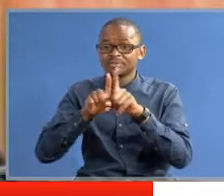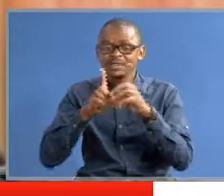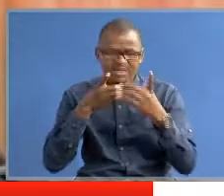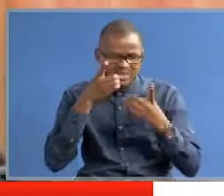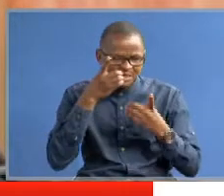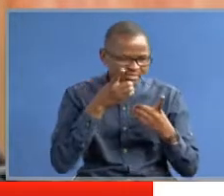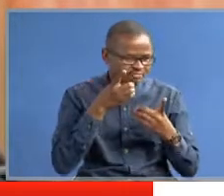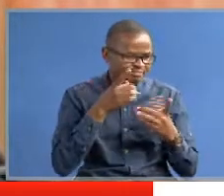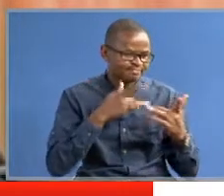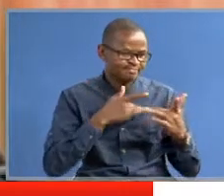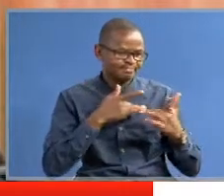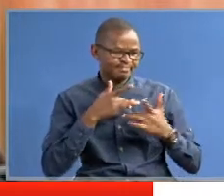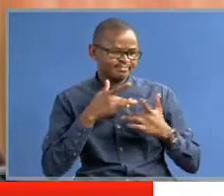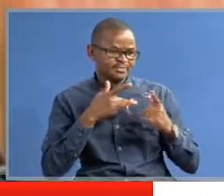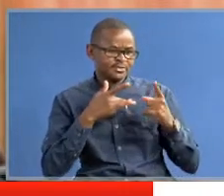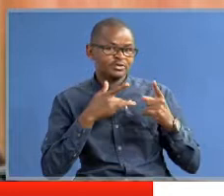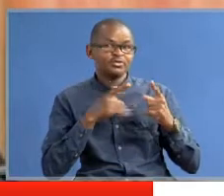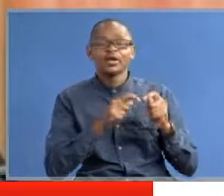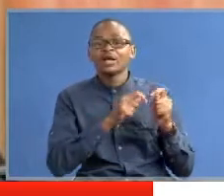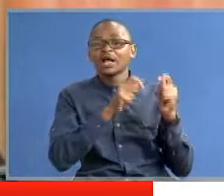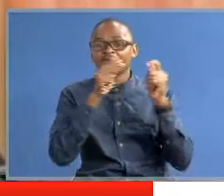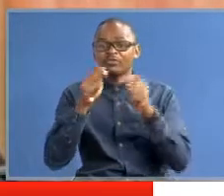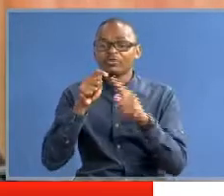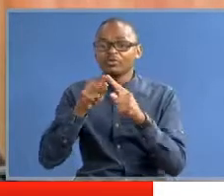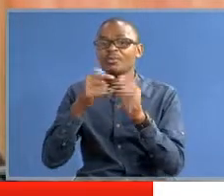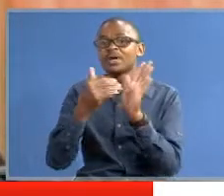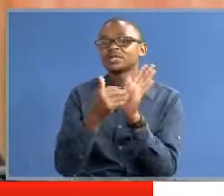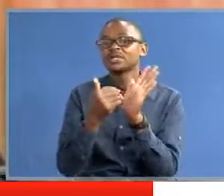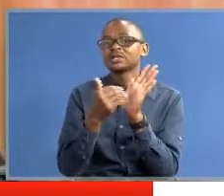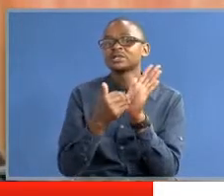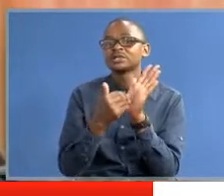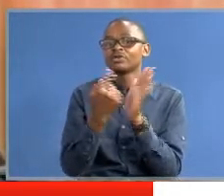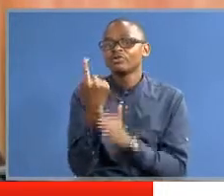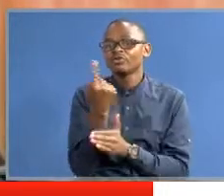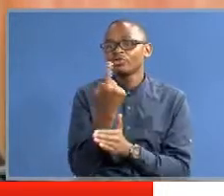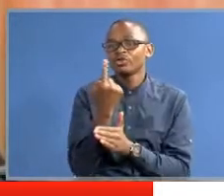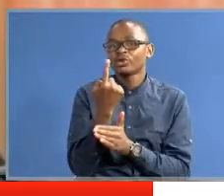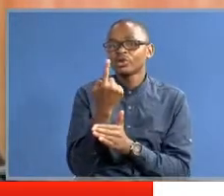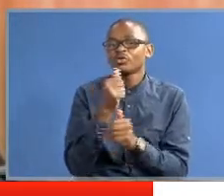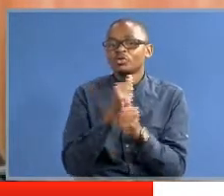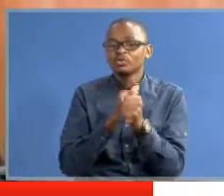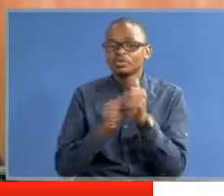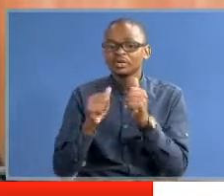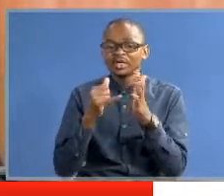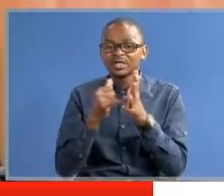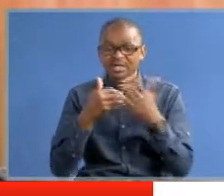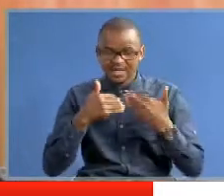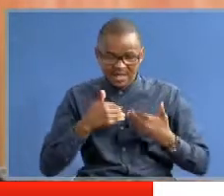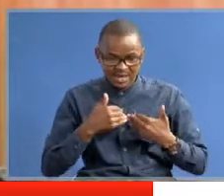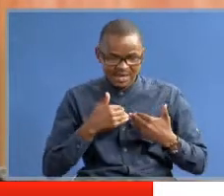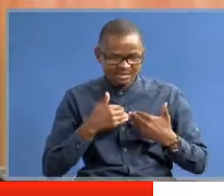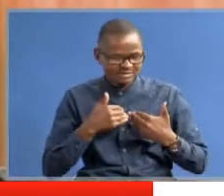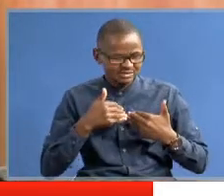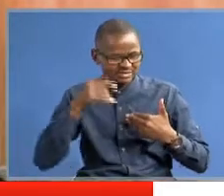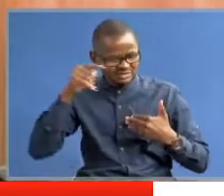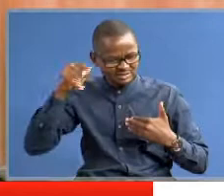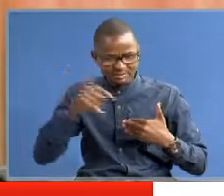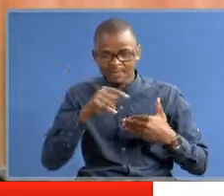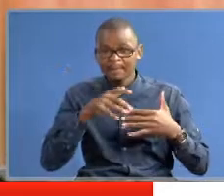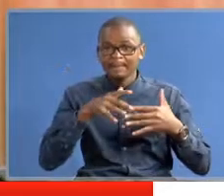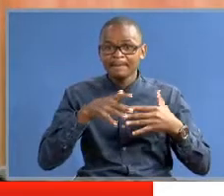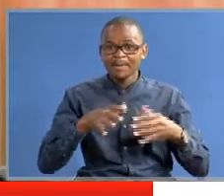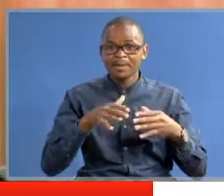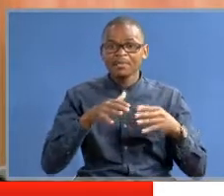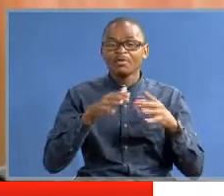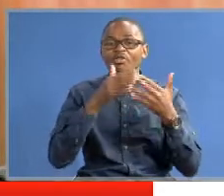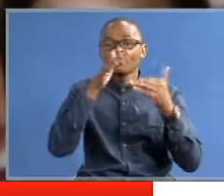and consider whether we should stop transfer of funds to Machakos. The only unfortunate bit is that it hurts the people of Machakos more than it